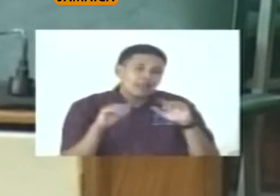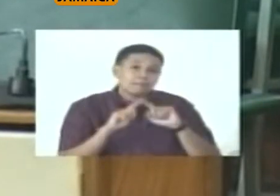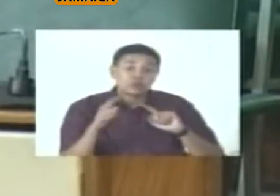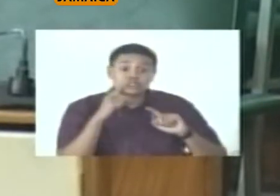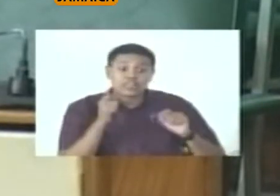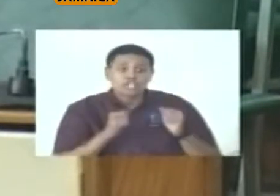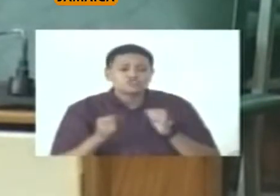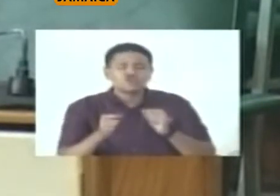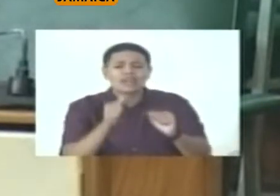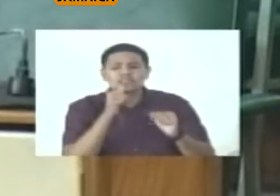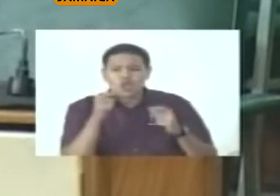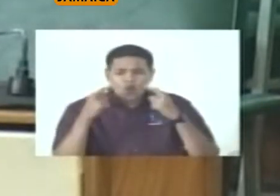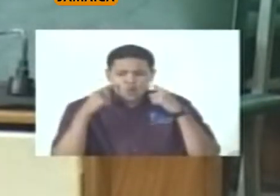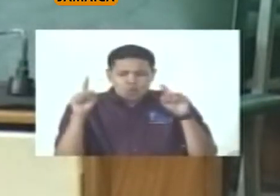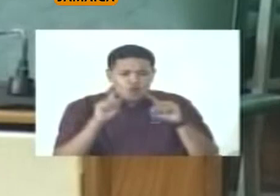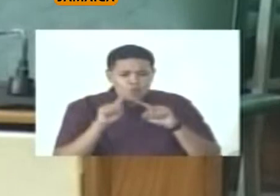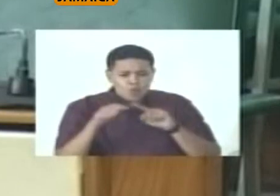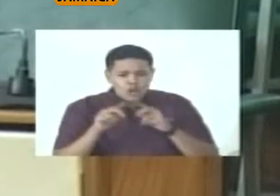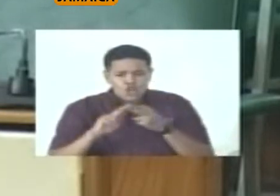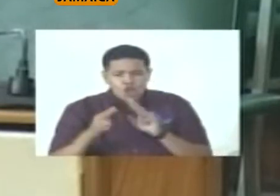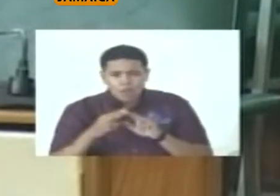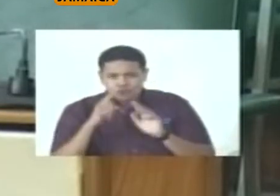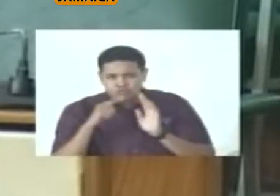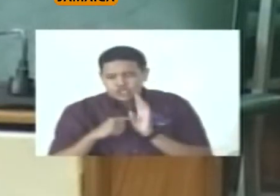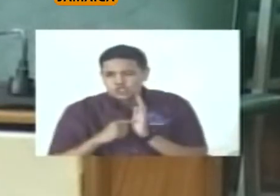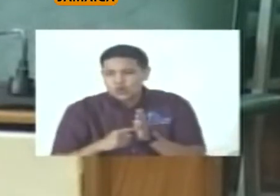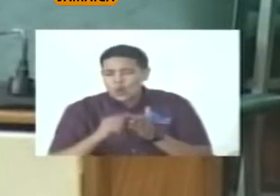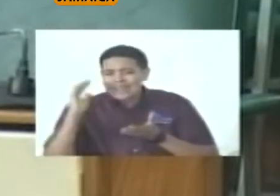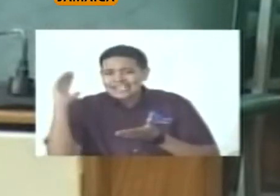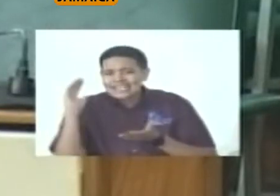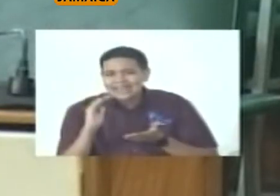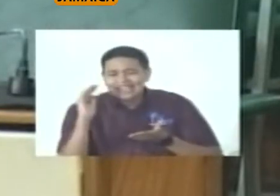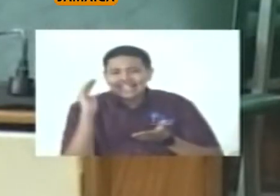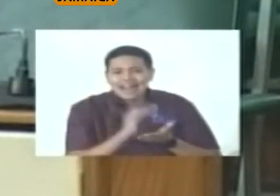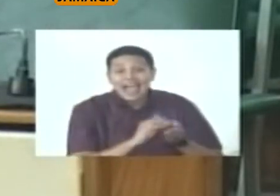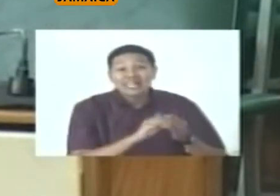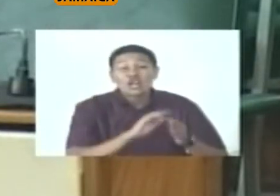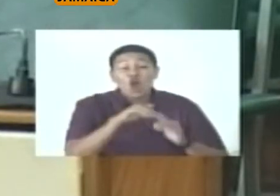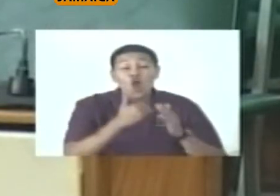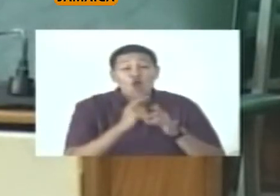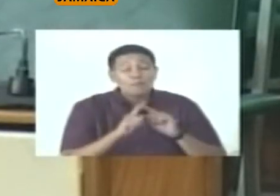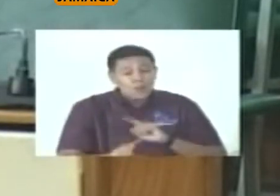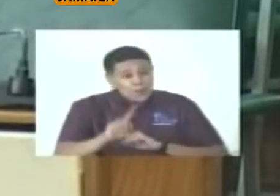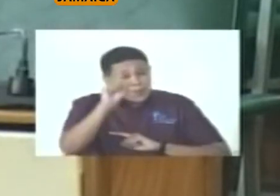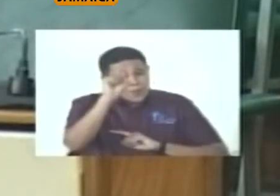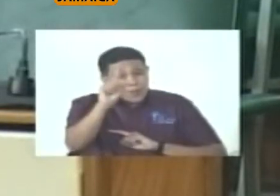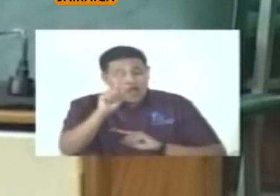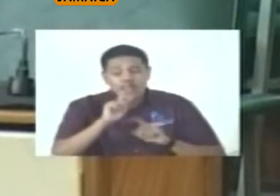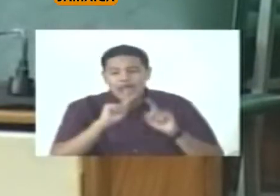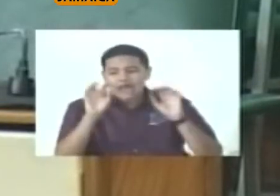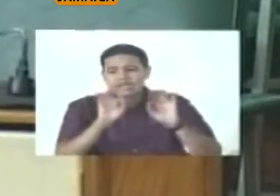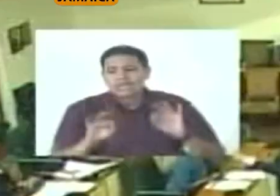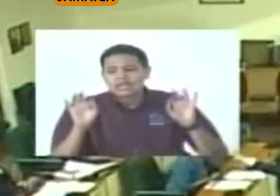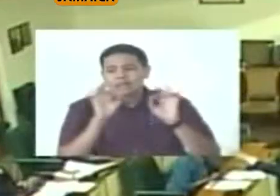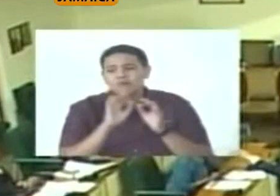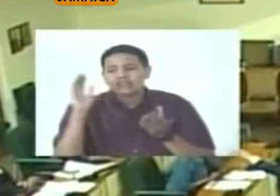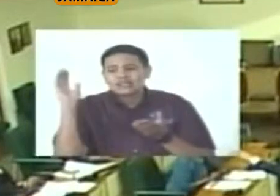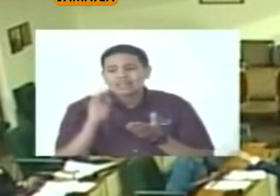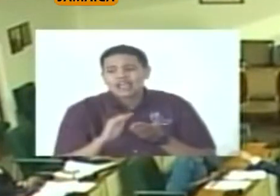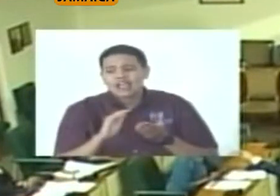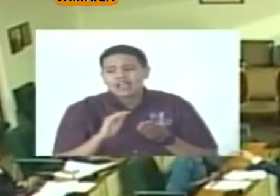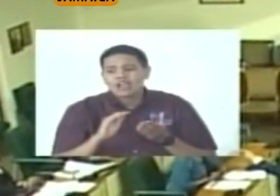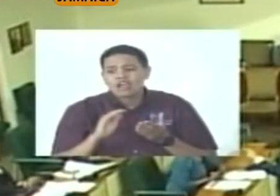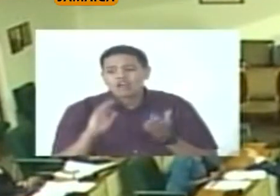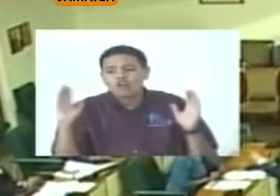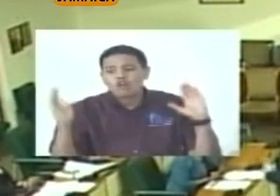is not working when the numbers clearly state declines in all but one and significant declines on the back of declines last